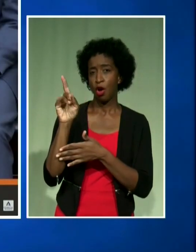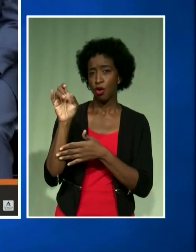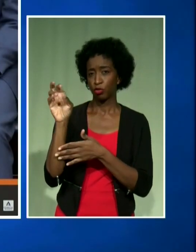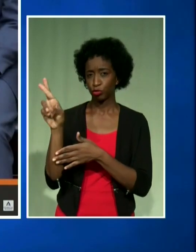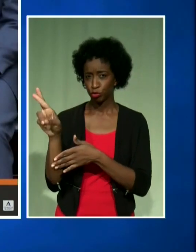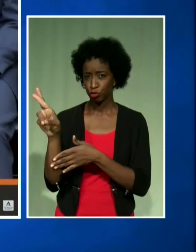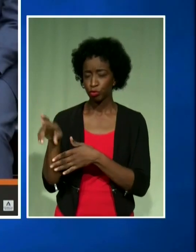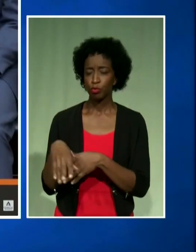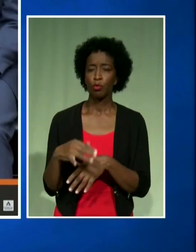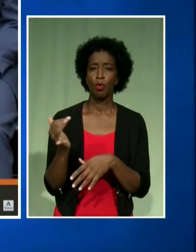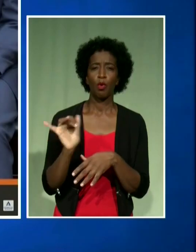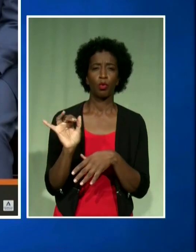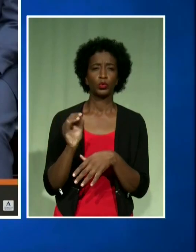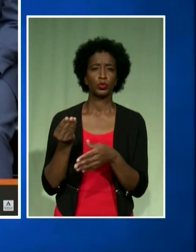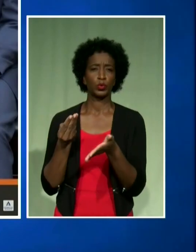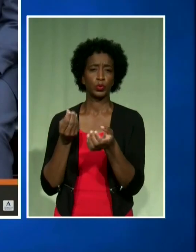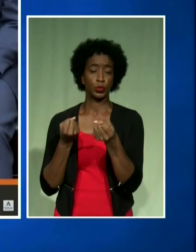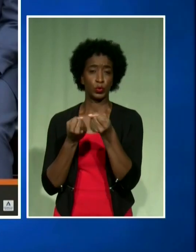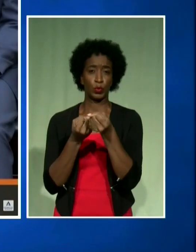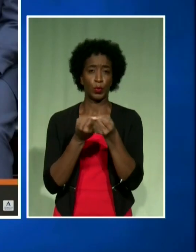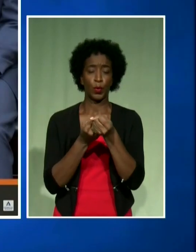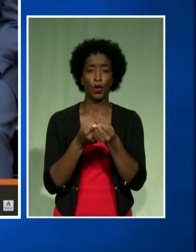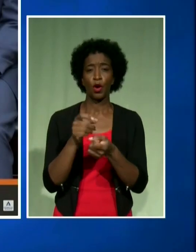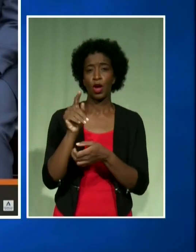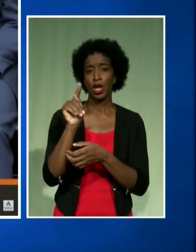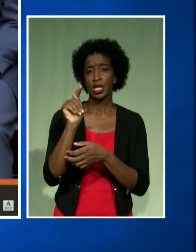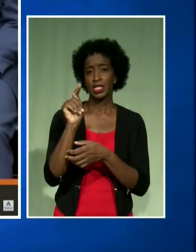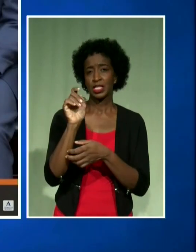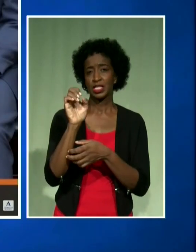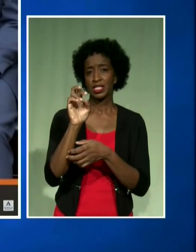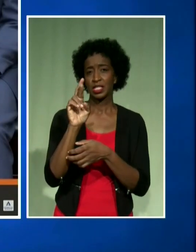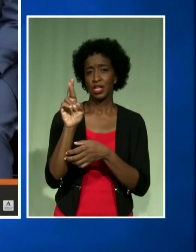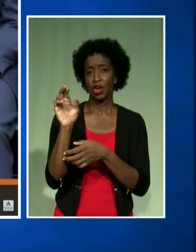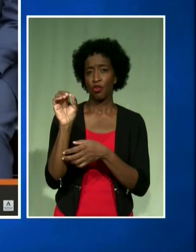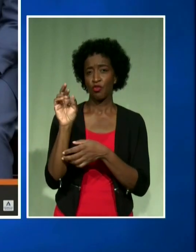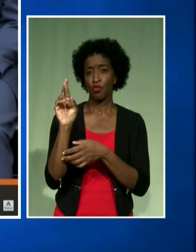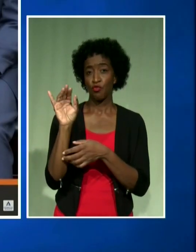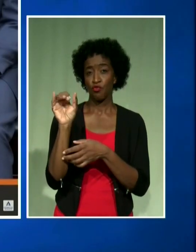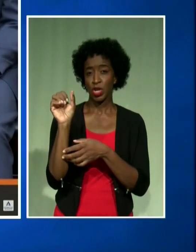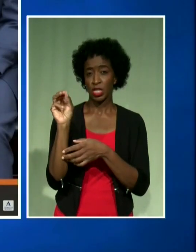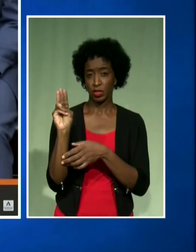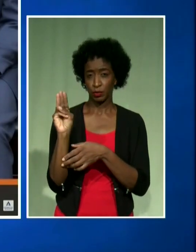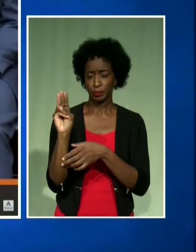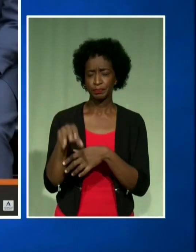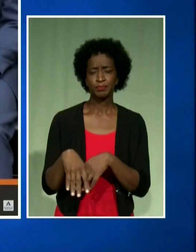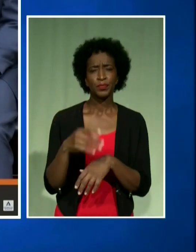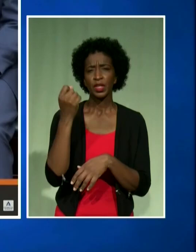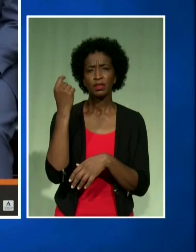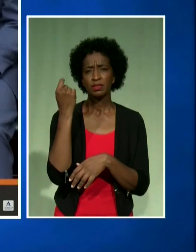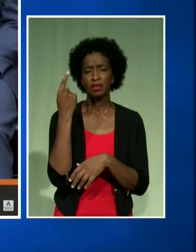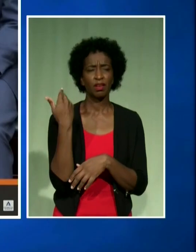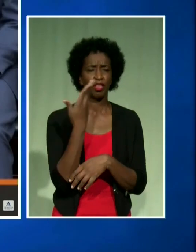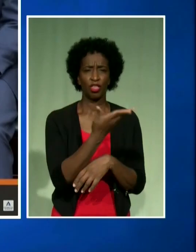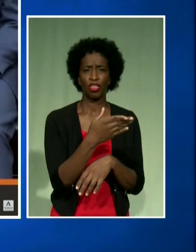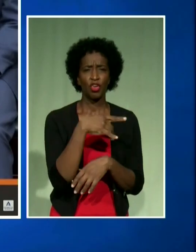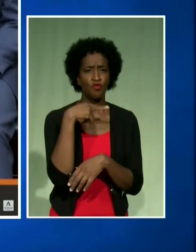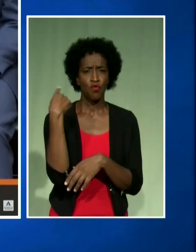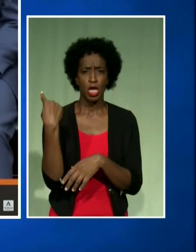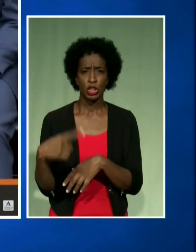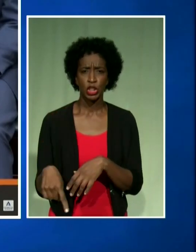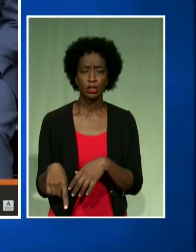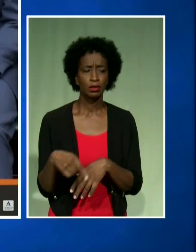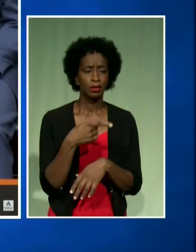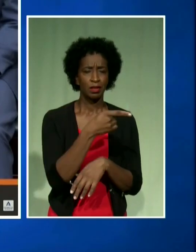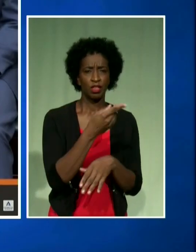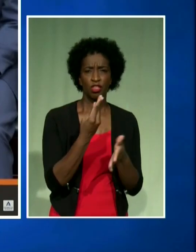didn't choose the Caribbean to hide its money. Russians didn't choose the Caribbean to hide its money. They